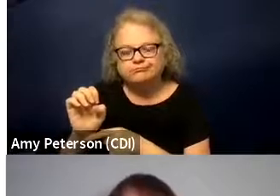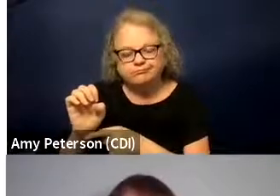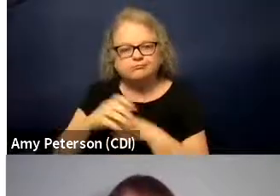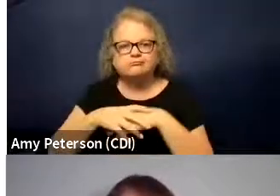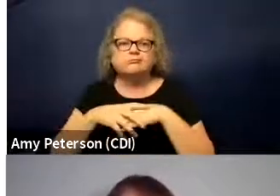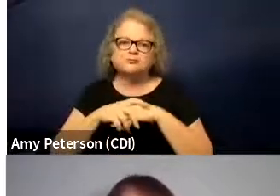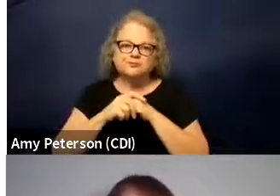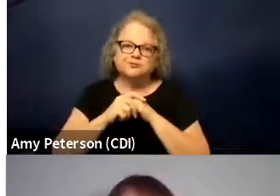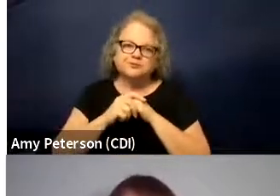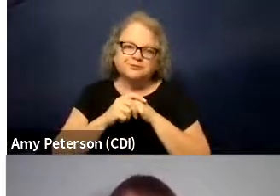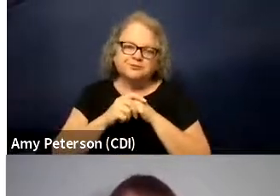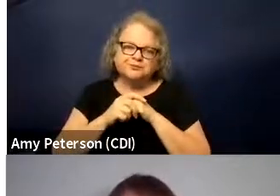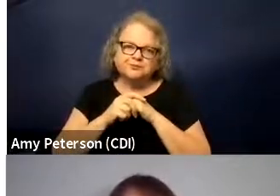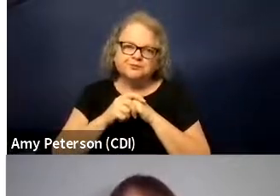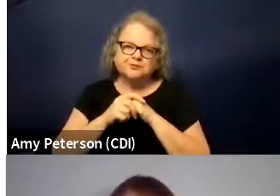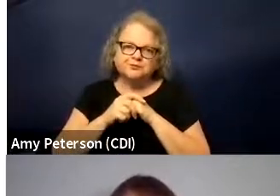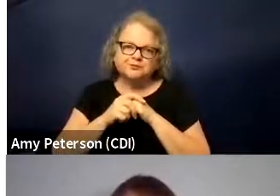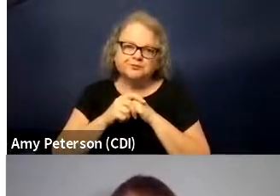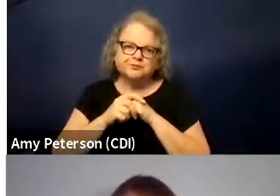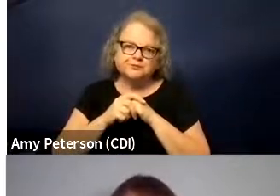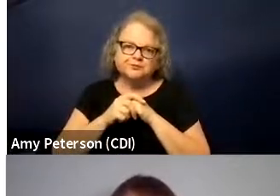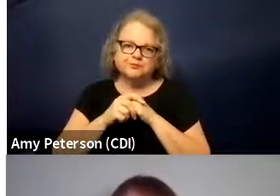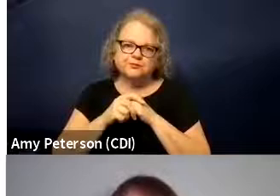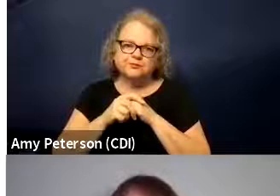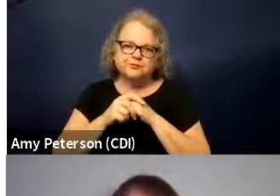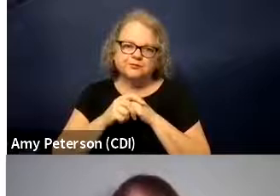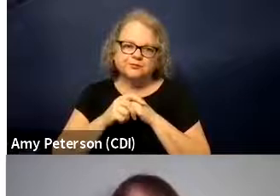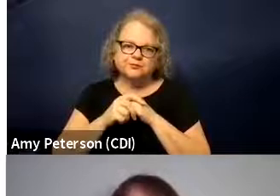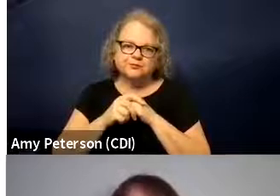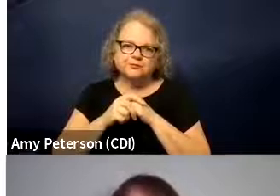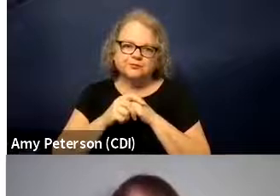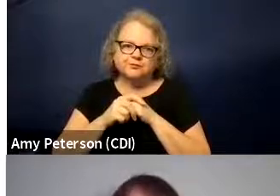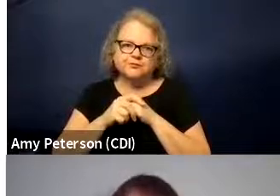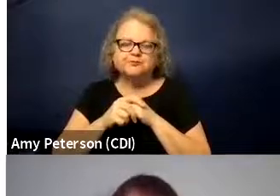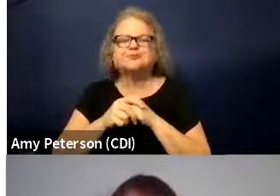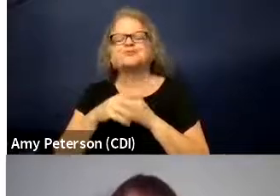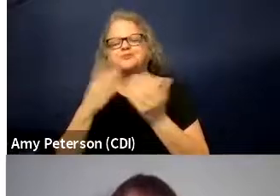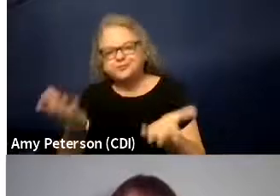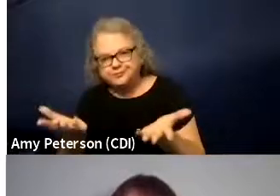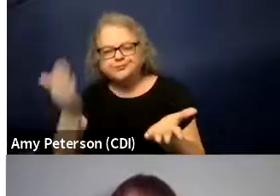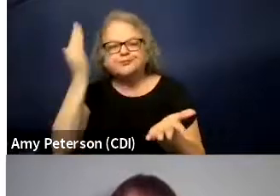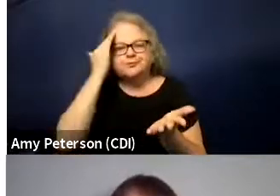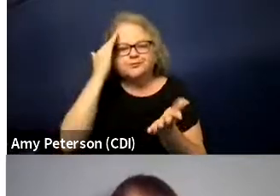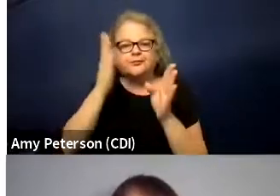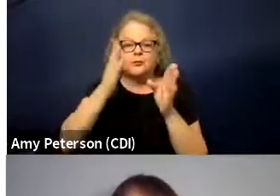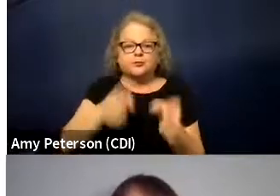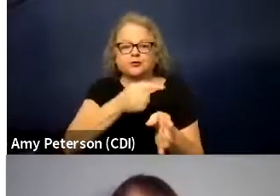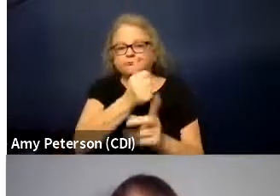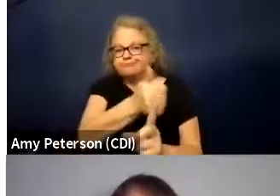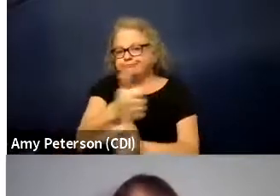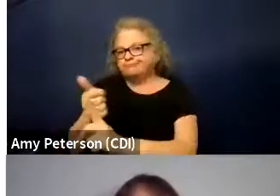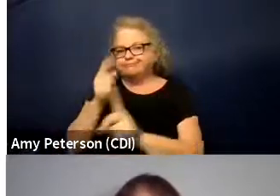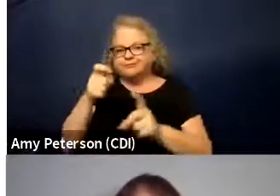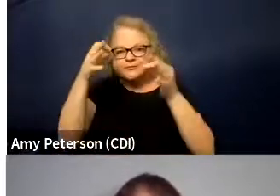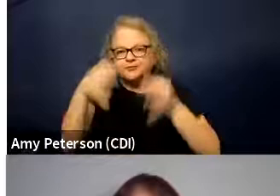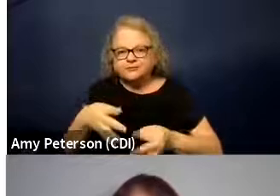Each of us has to make a decision that is personal about whether they want to get vaccinated. We have to